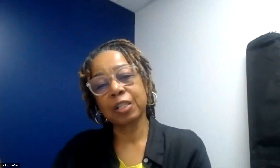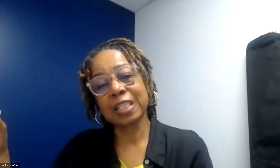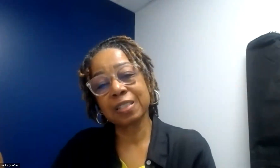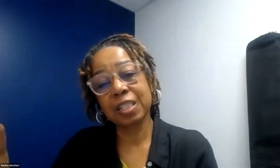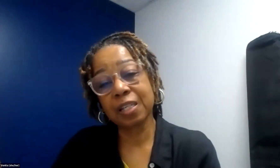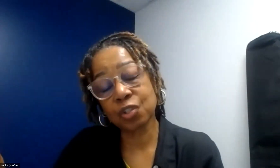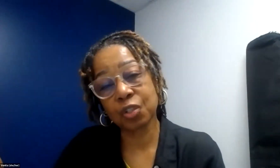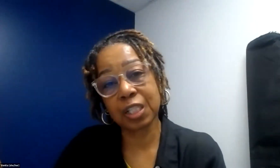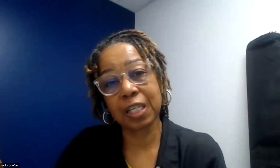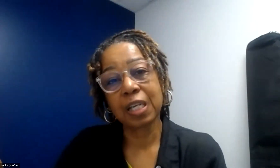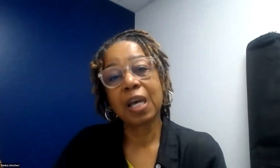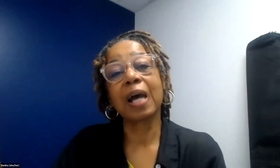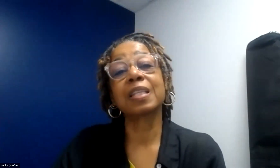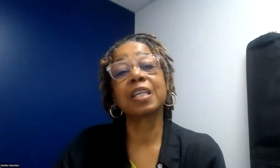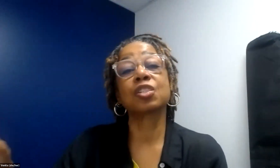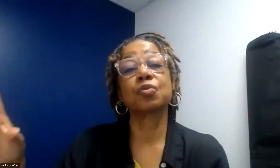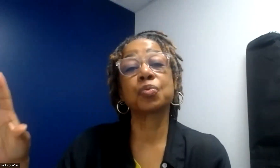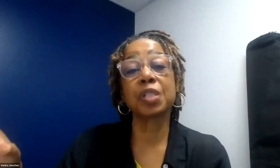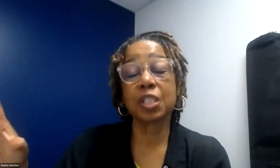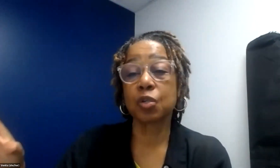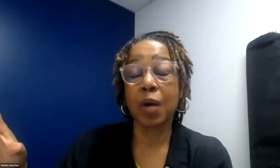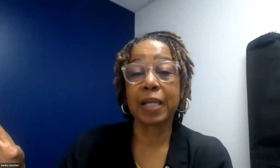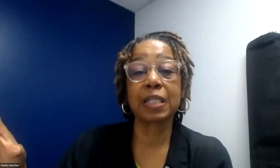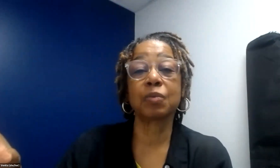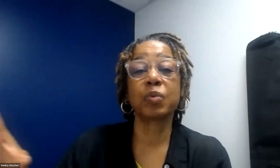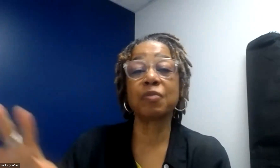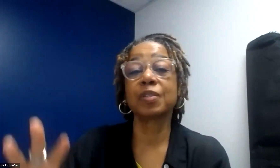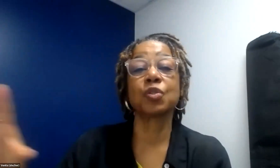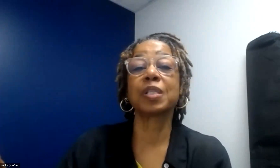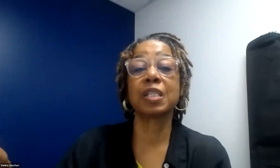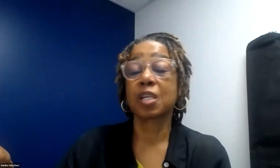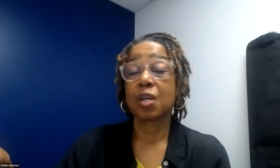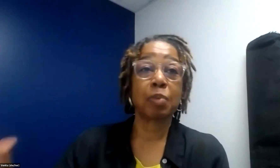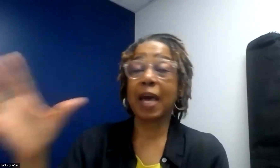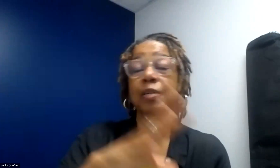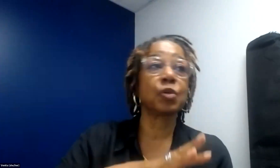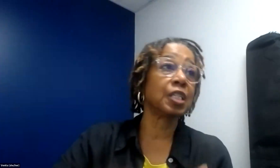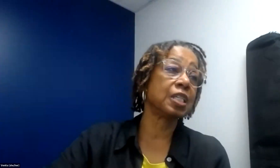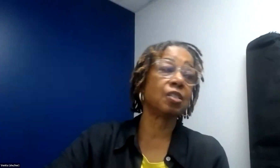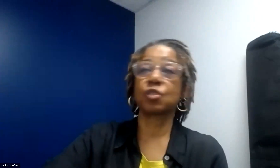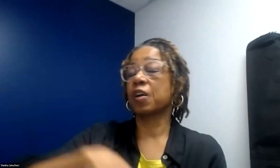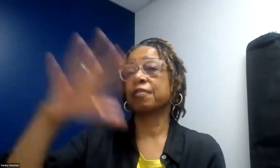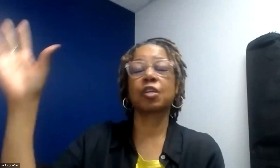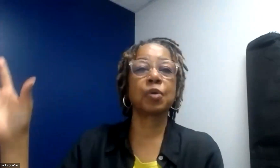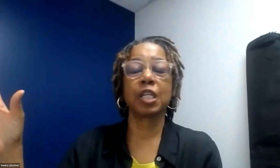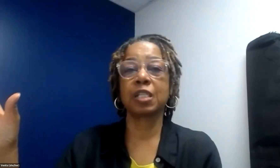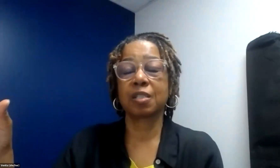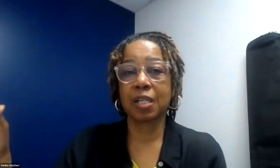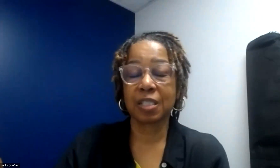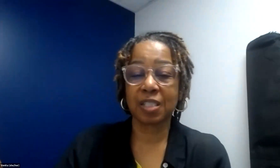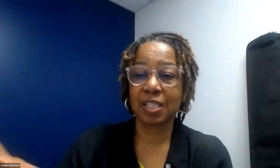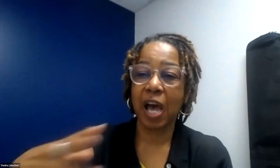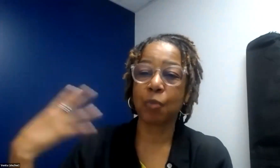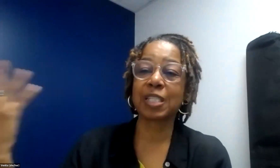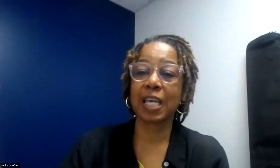think about it intentionally, I think is a really cool idea. We've been doing this, Black communities, every community has